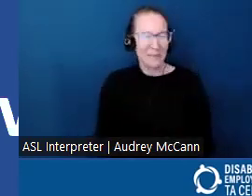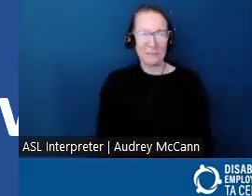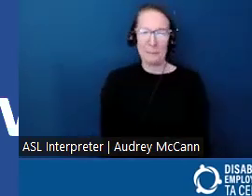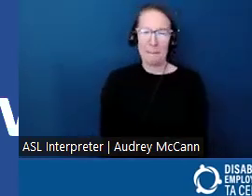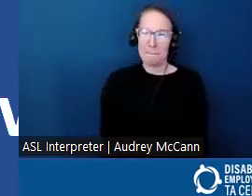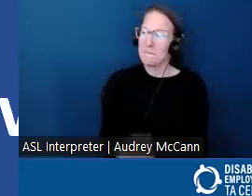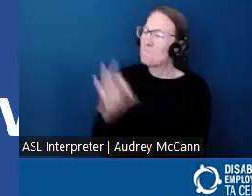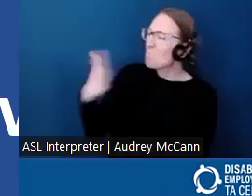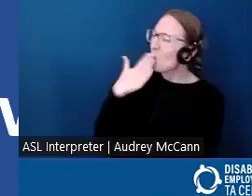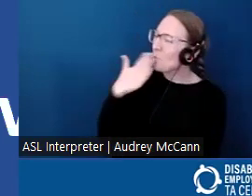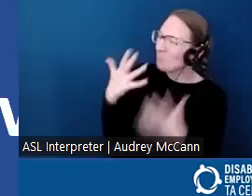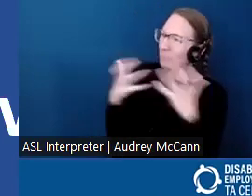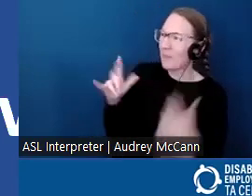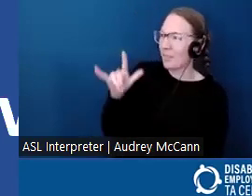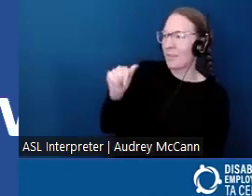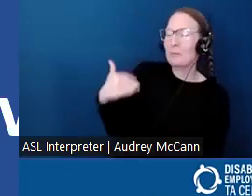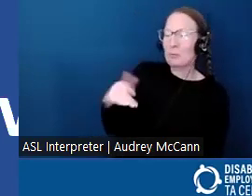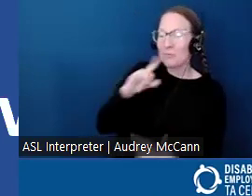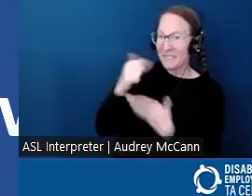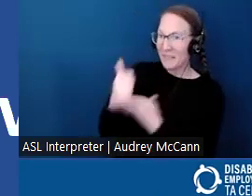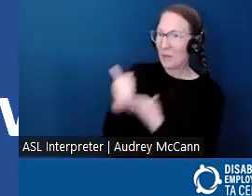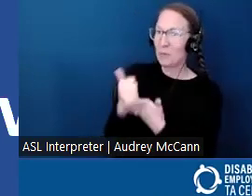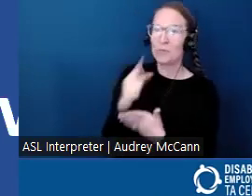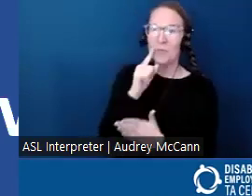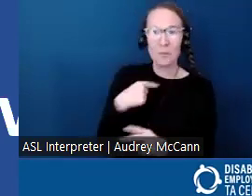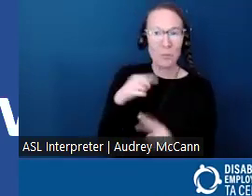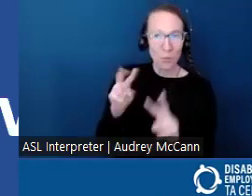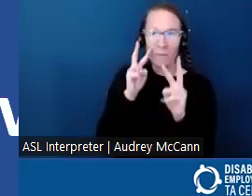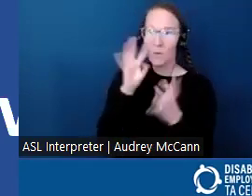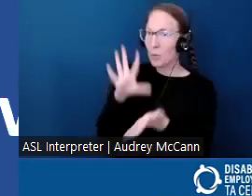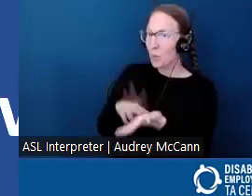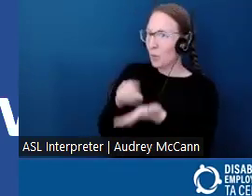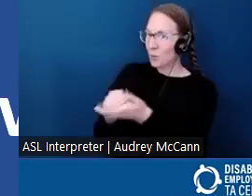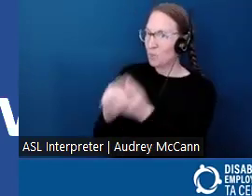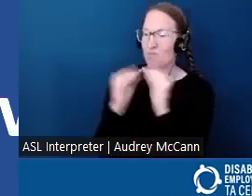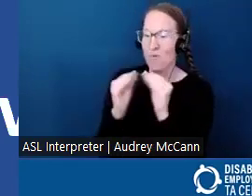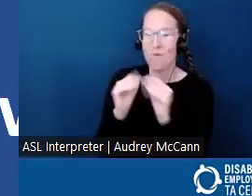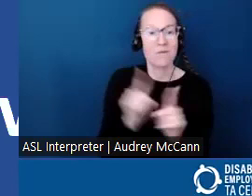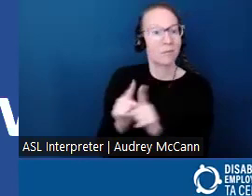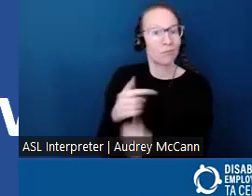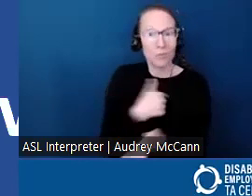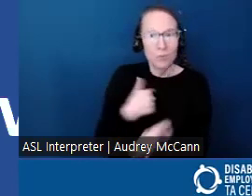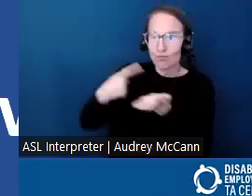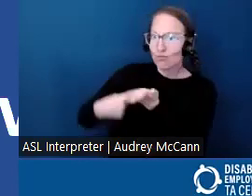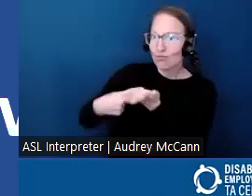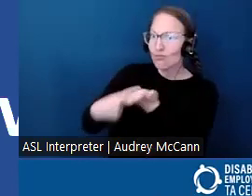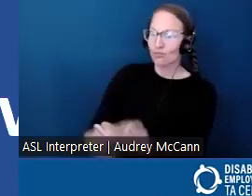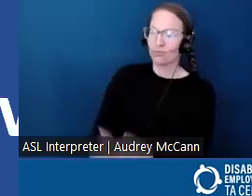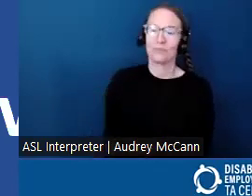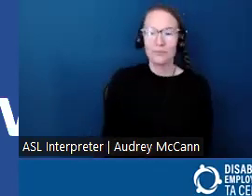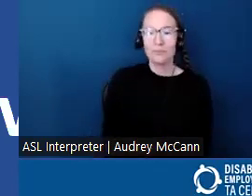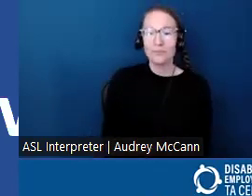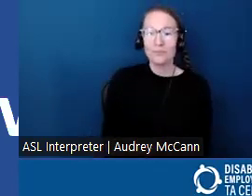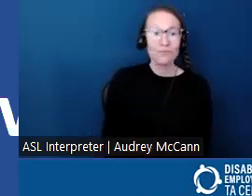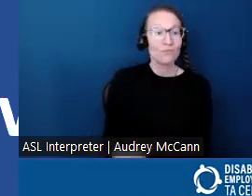Thanks so much, Leah. That's really helpful, and looking forward to learning more as we get into our discussion. And Rebecca, we can go